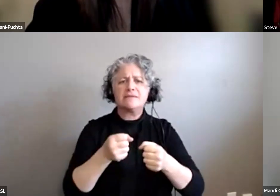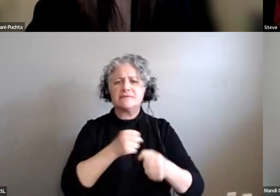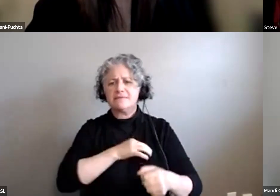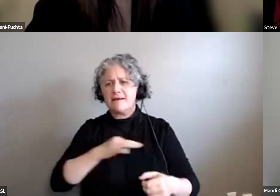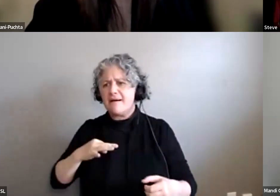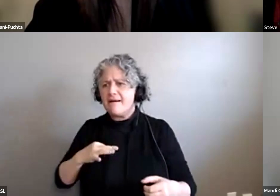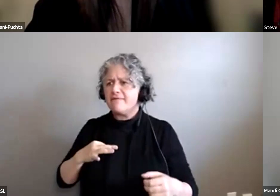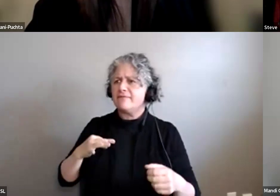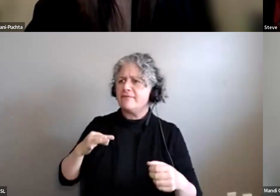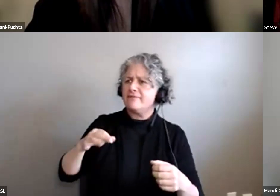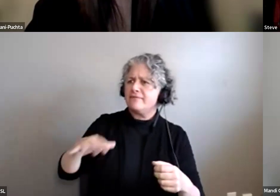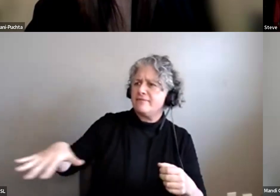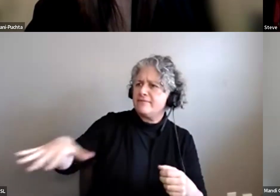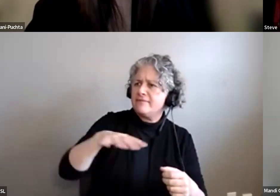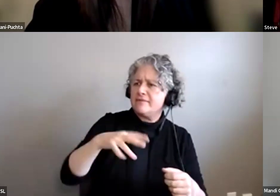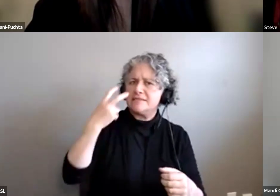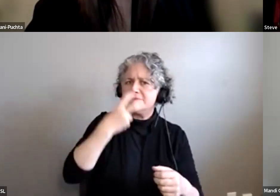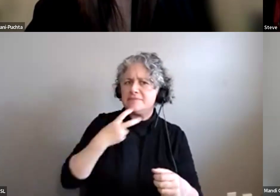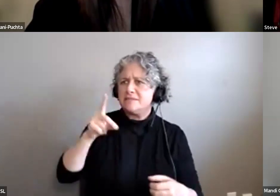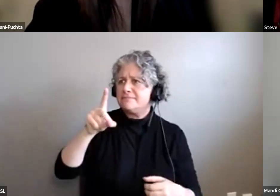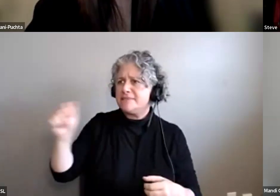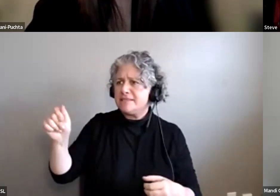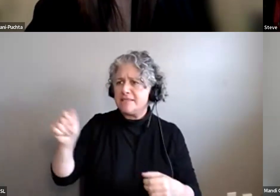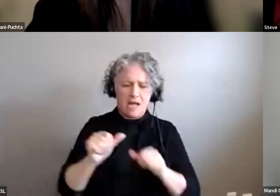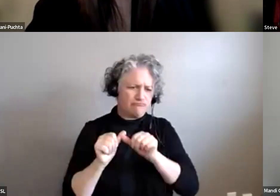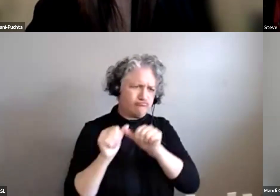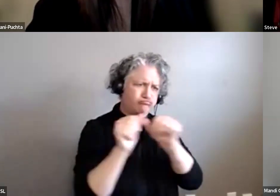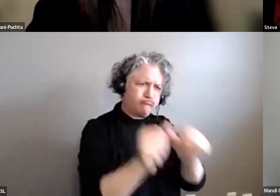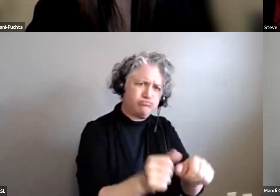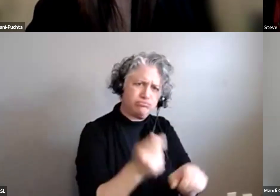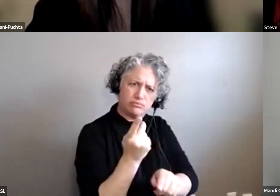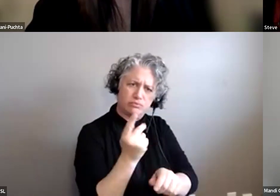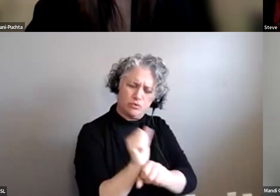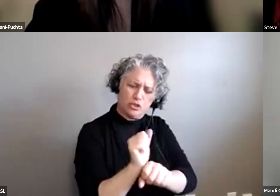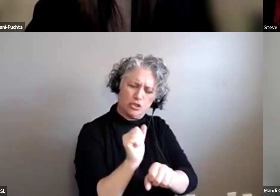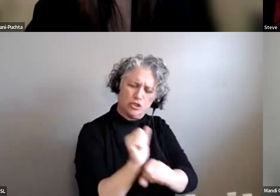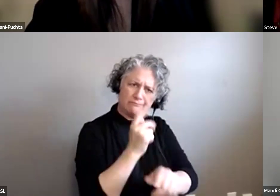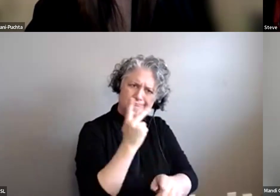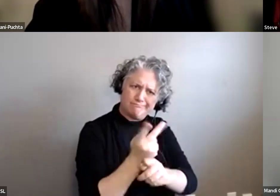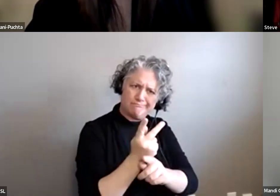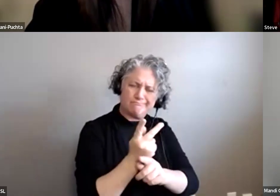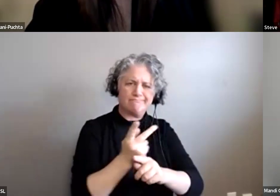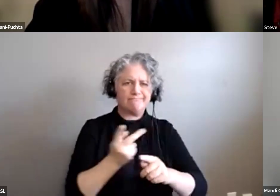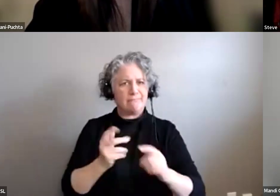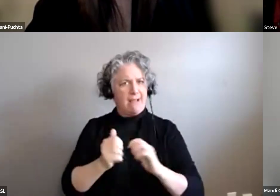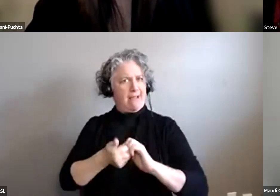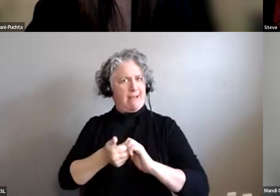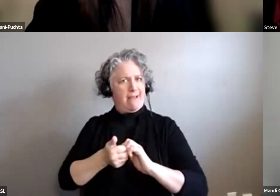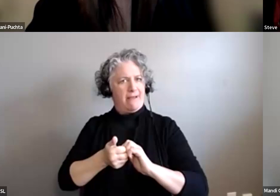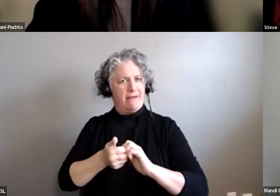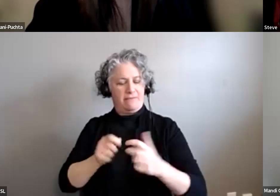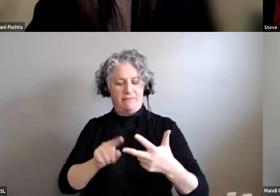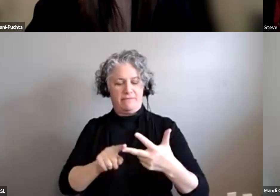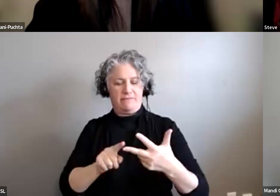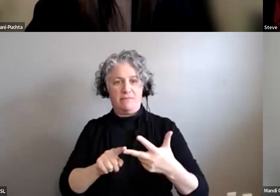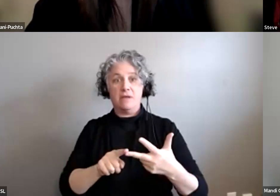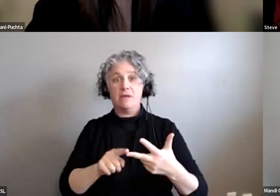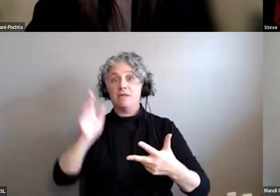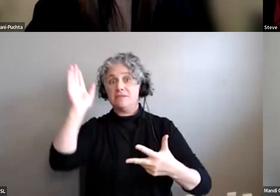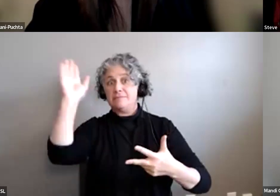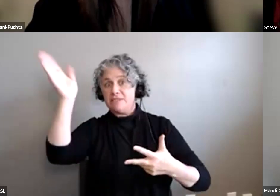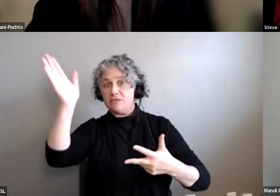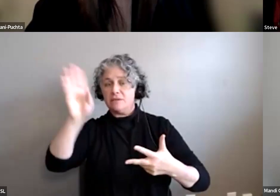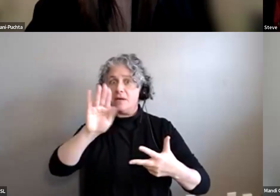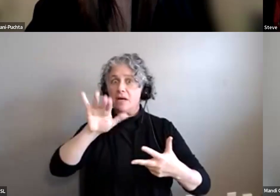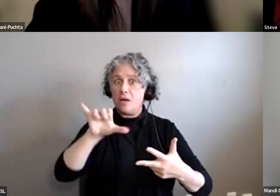with speech disabilities. You can check out the bios for all of the speakers on our